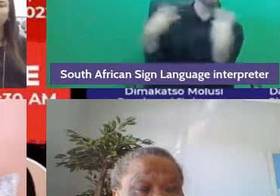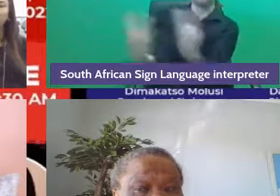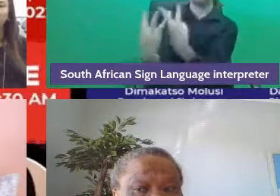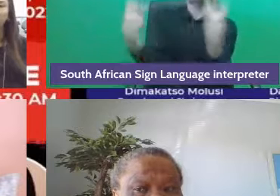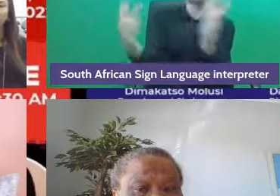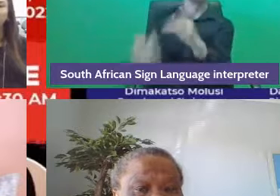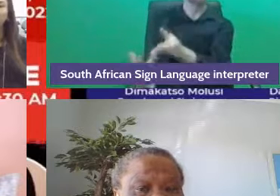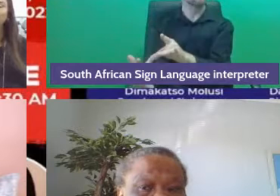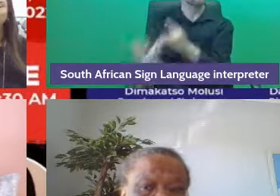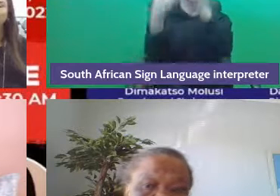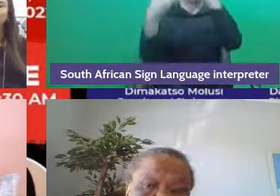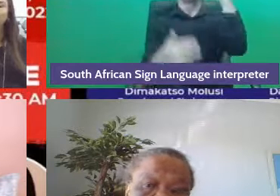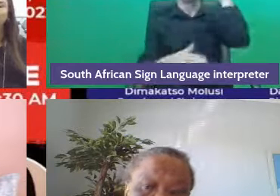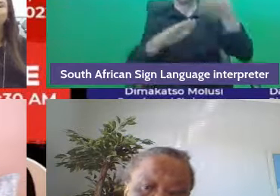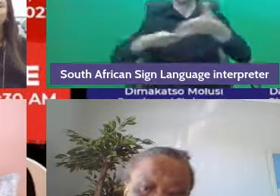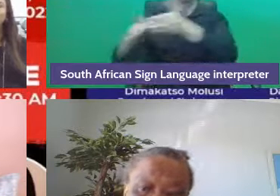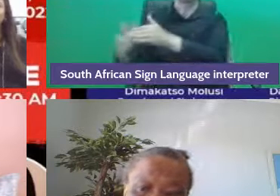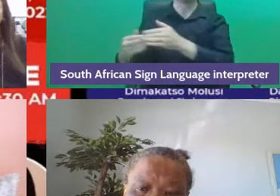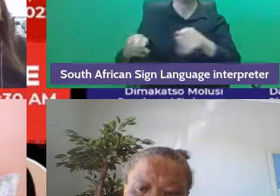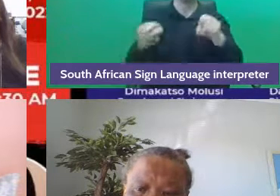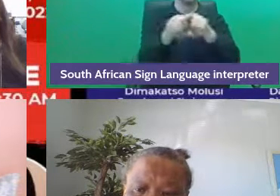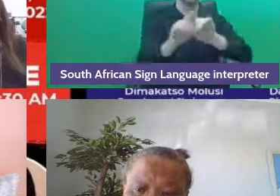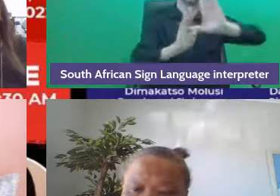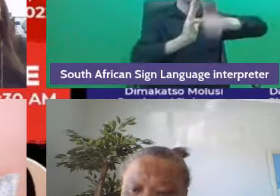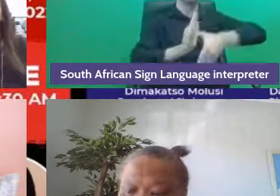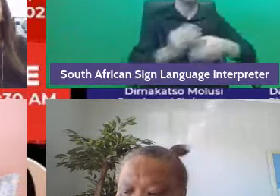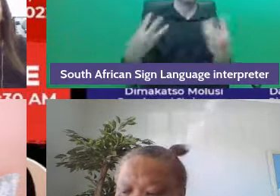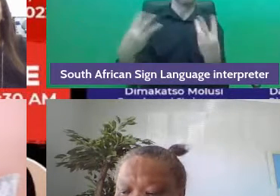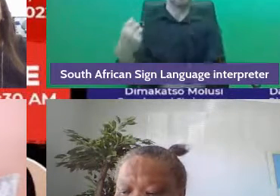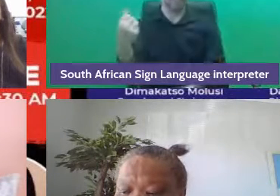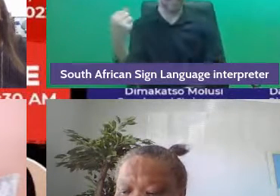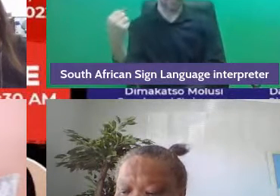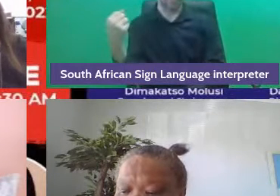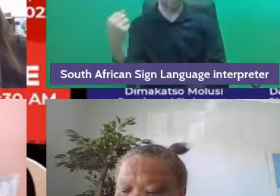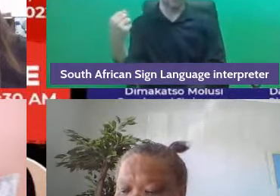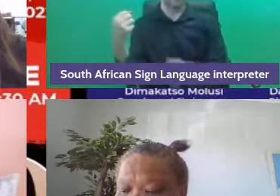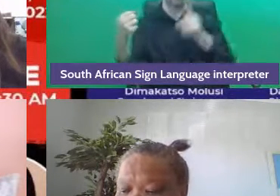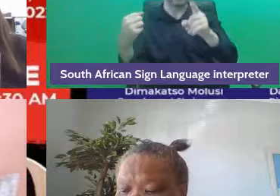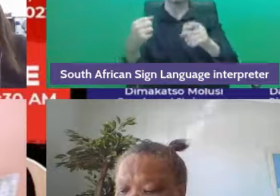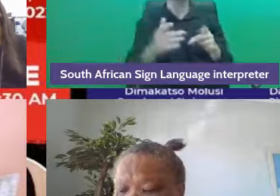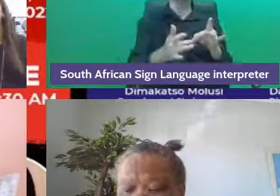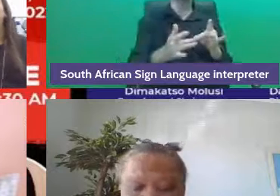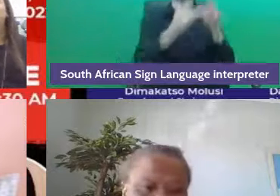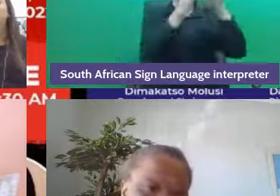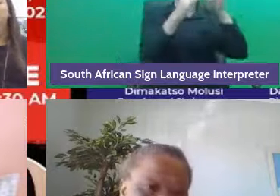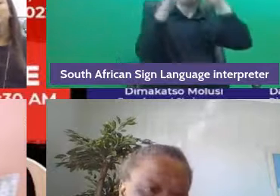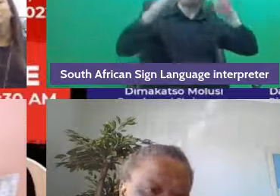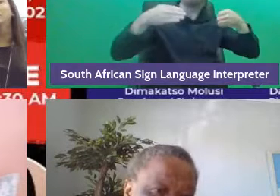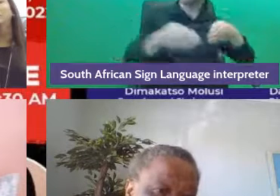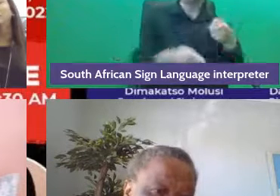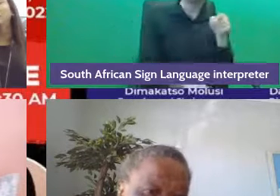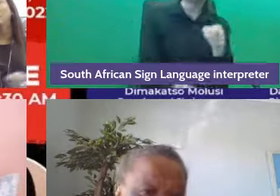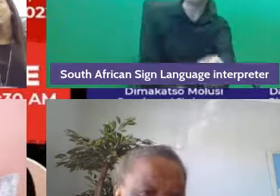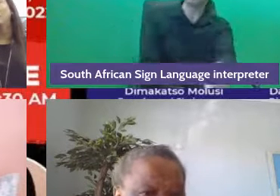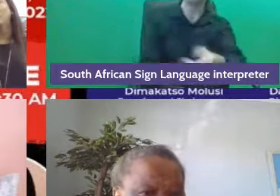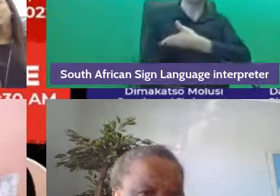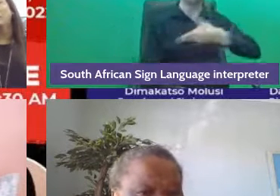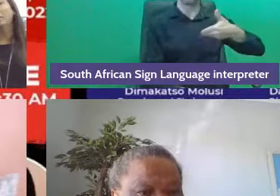specific community, and in particular focus to women and girls with disabilities. The